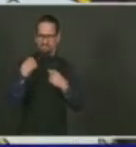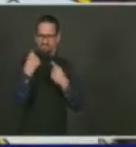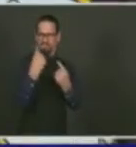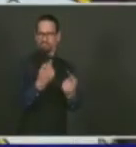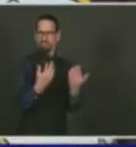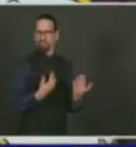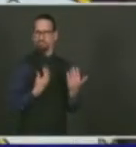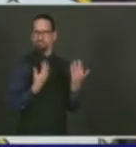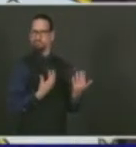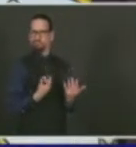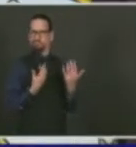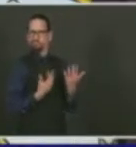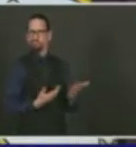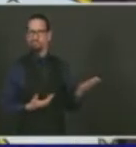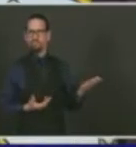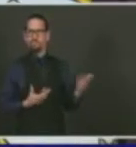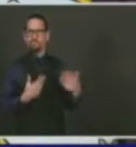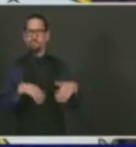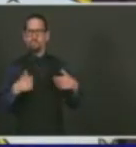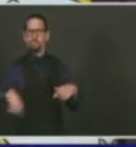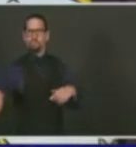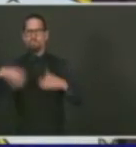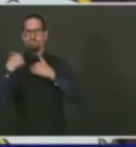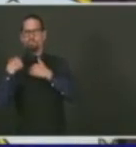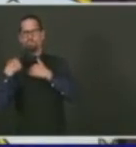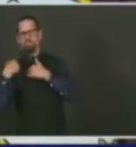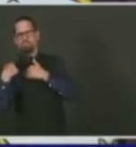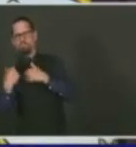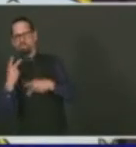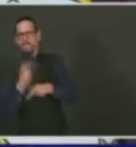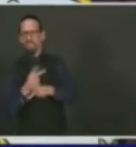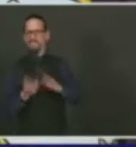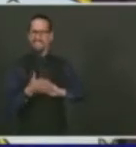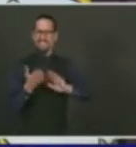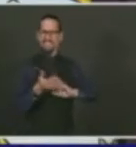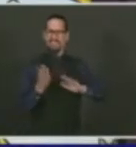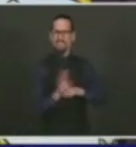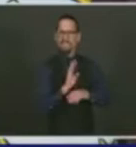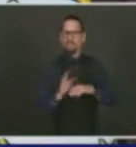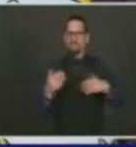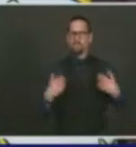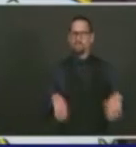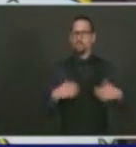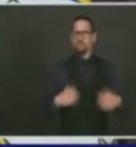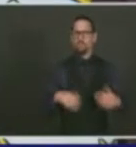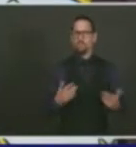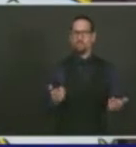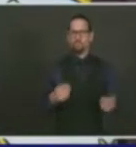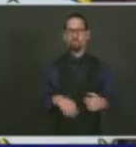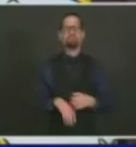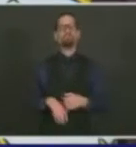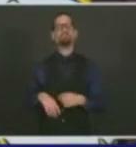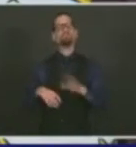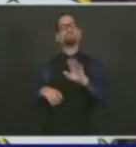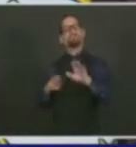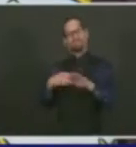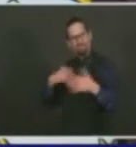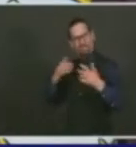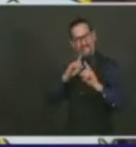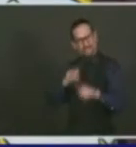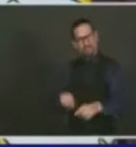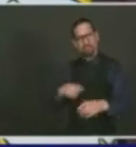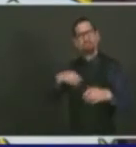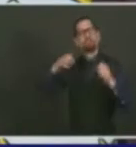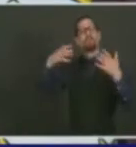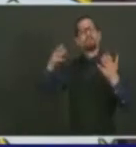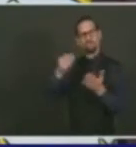absorb? Yeah. So the answer is they already are. There have been layoffs, I think, in almost, I shouldn't say every, but most